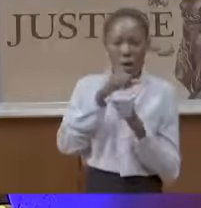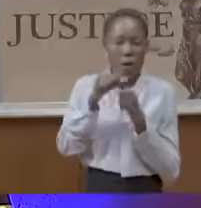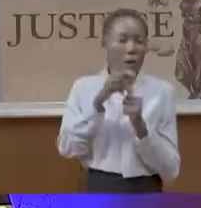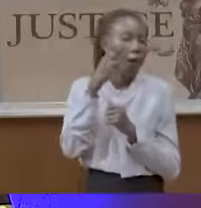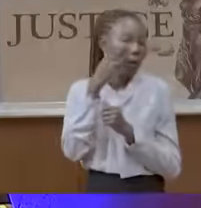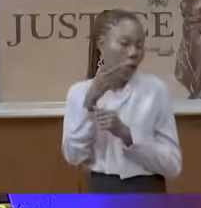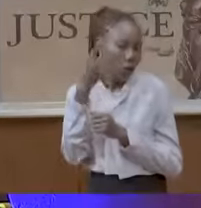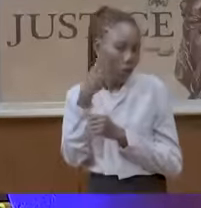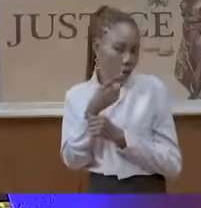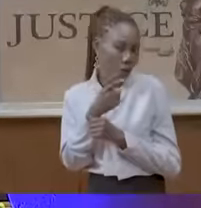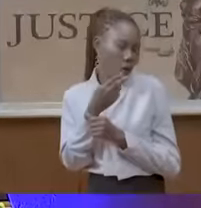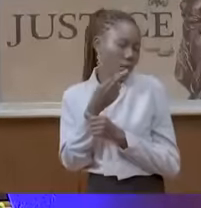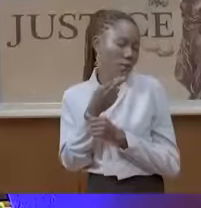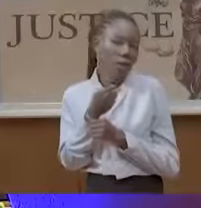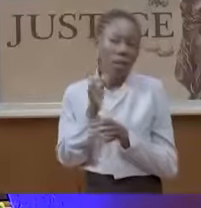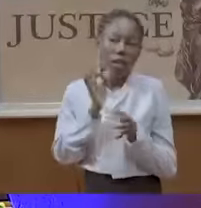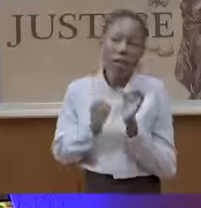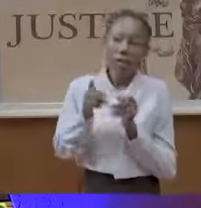girl. If you had been a responsible man,